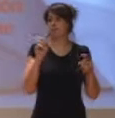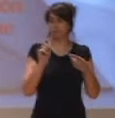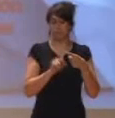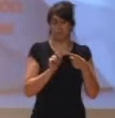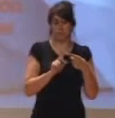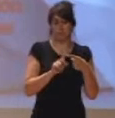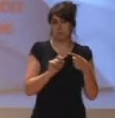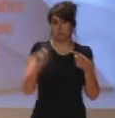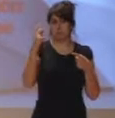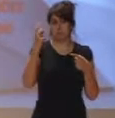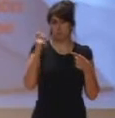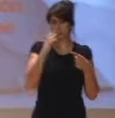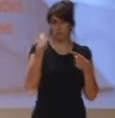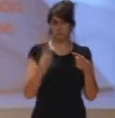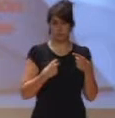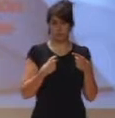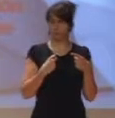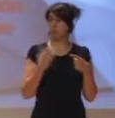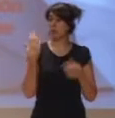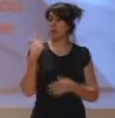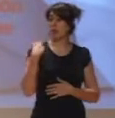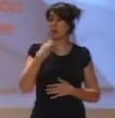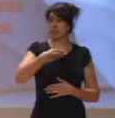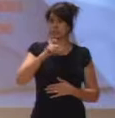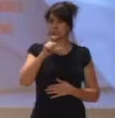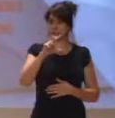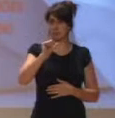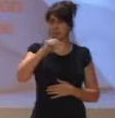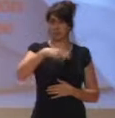first question, as Blanca said